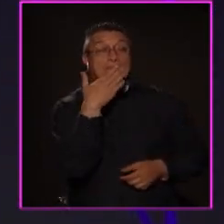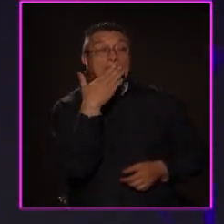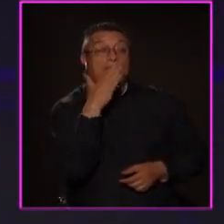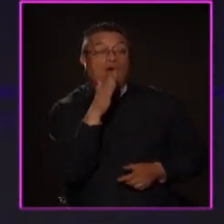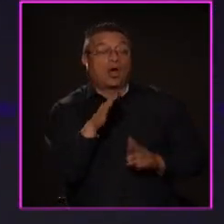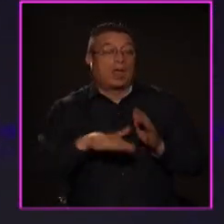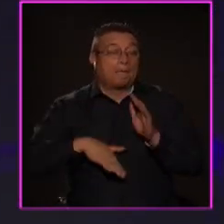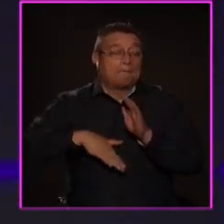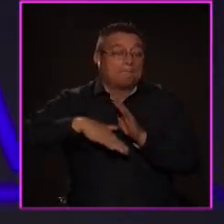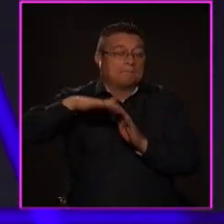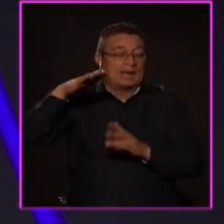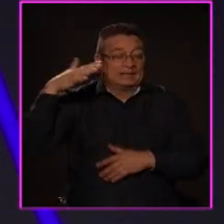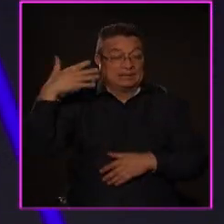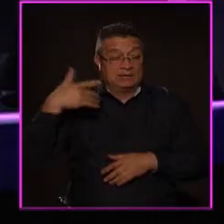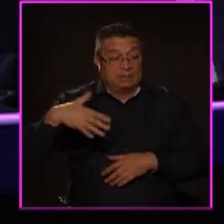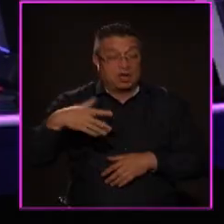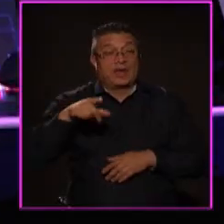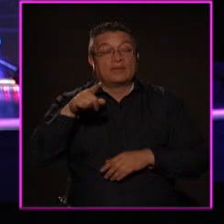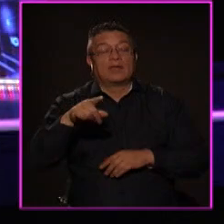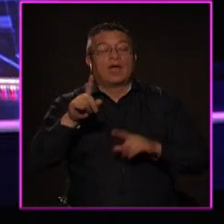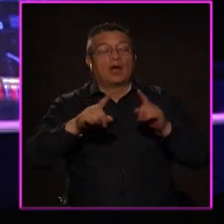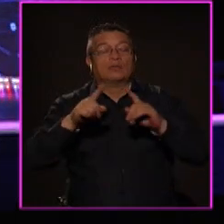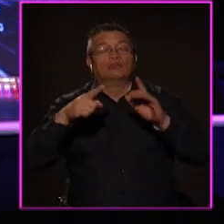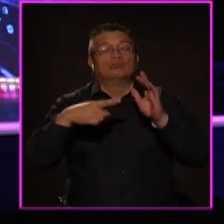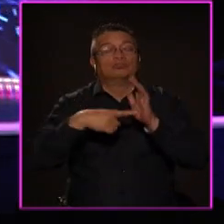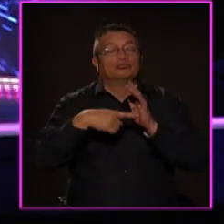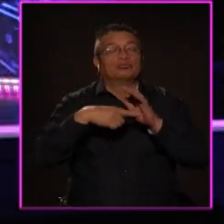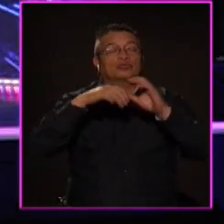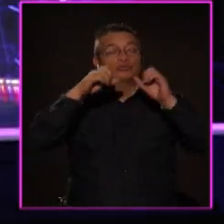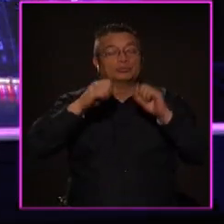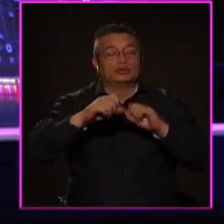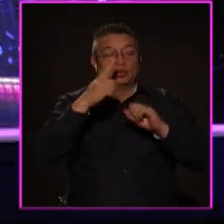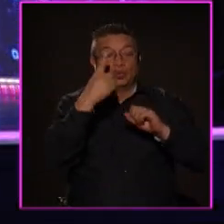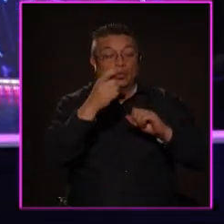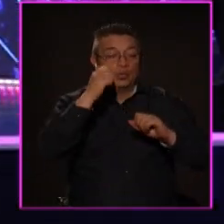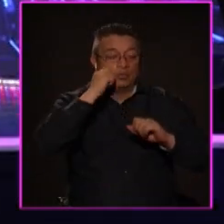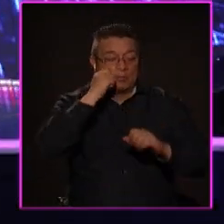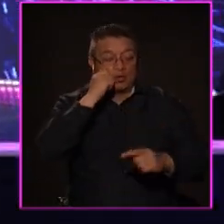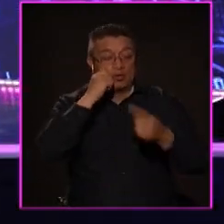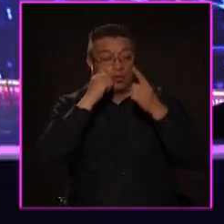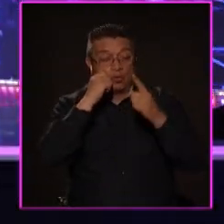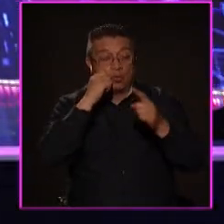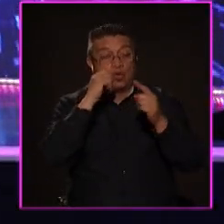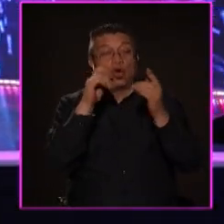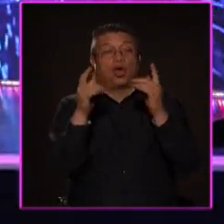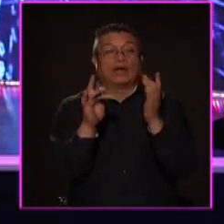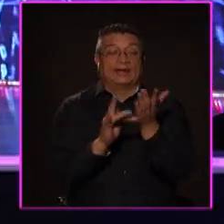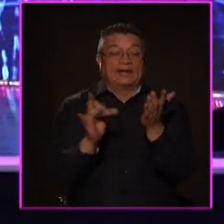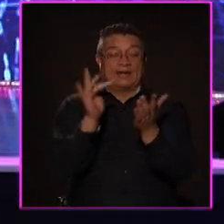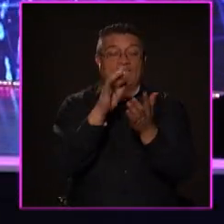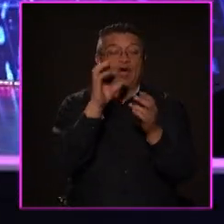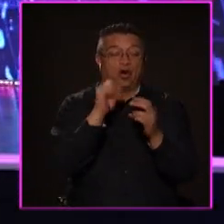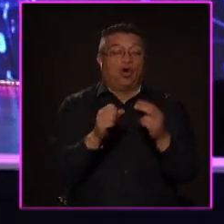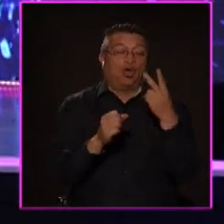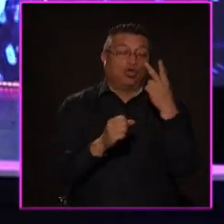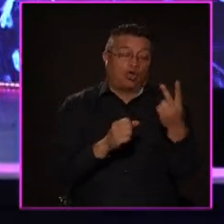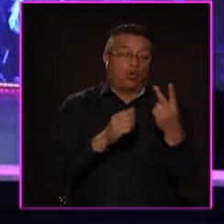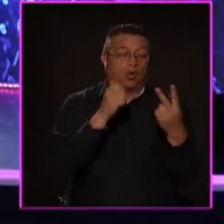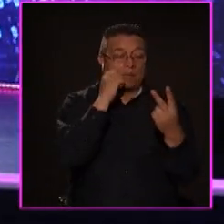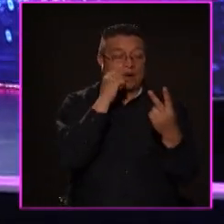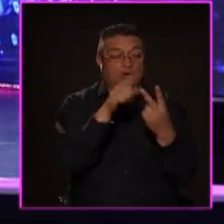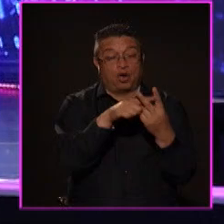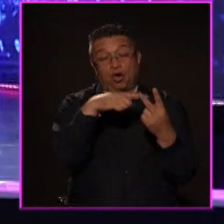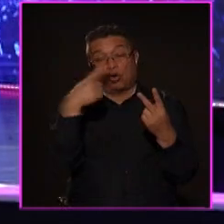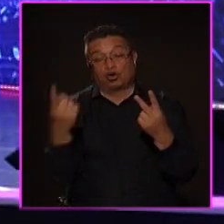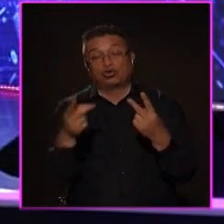move to 1 human and 1 AI instead of 2 humans, so the other radiologists could work on other cases, right?